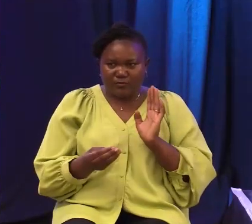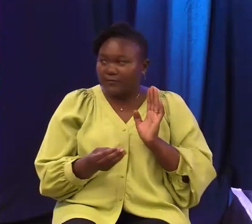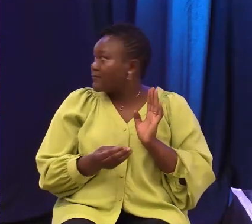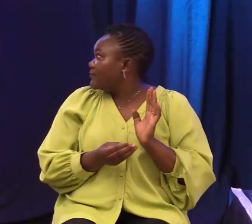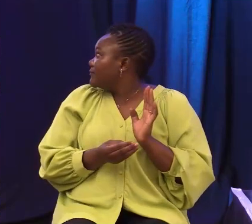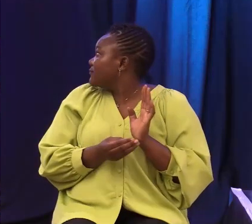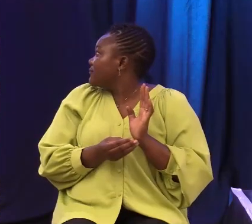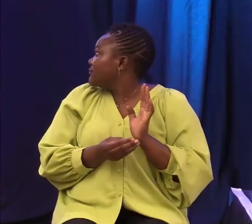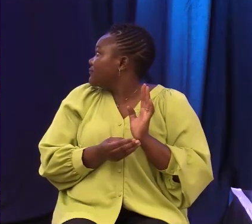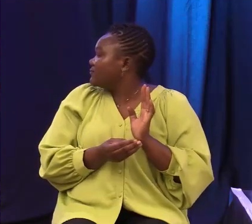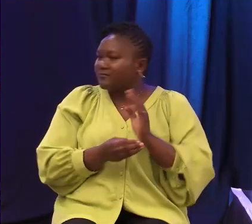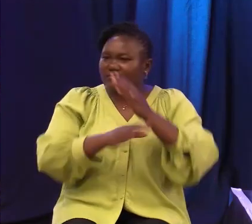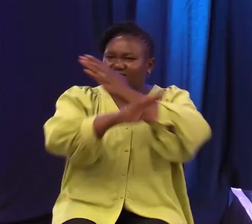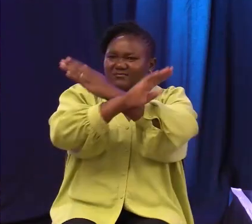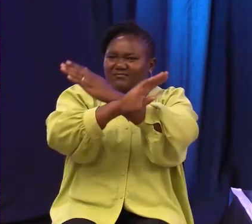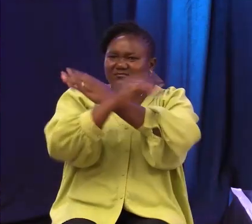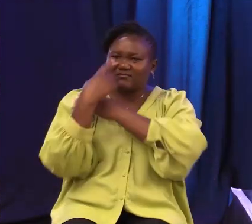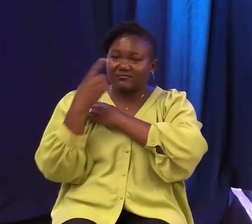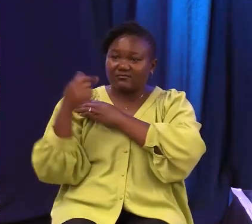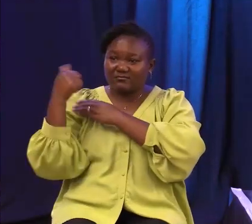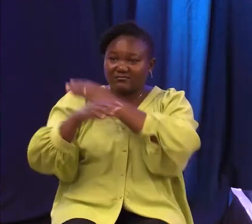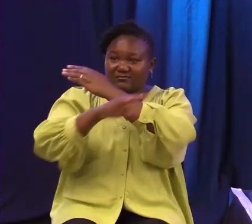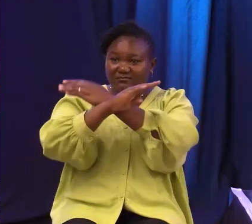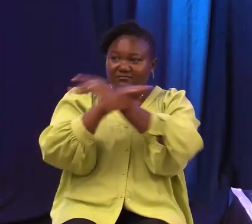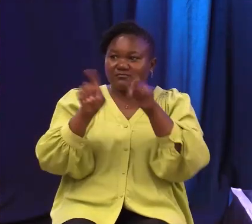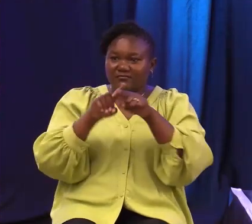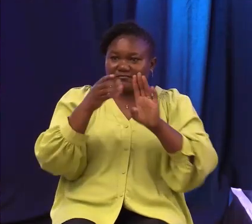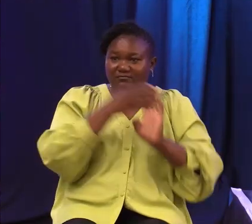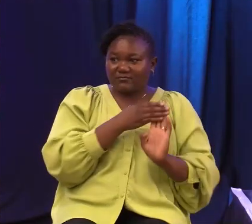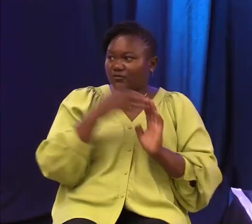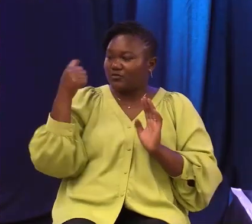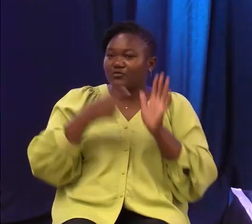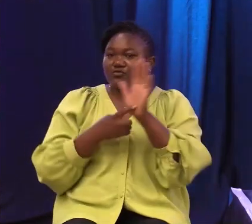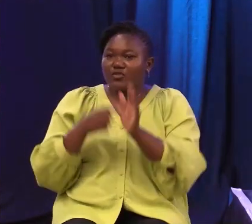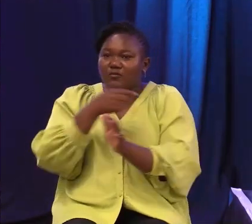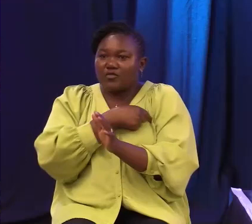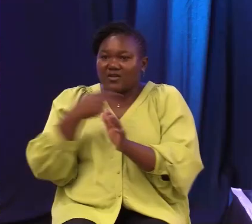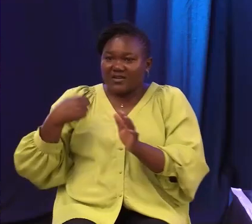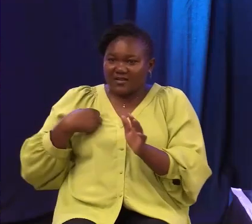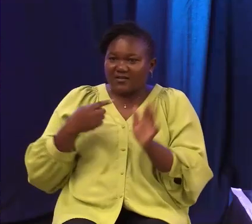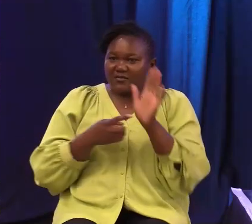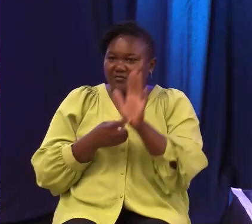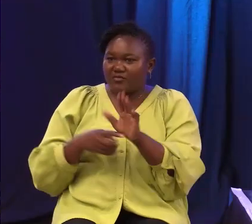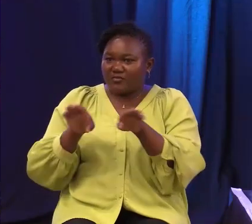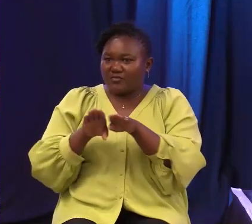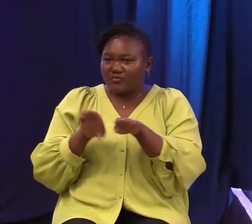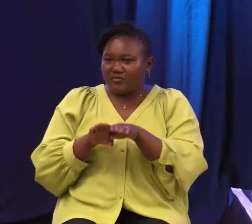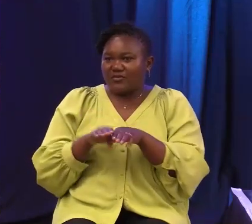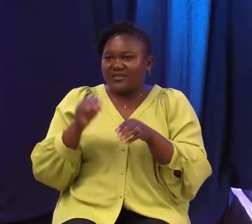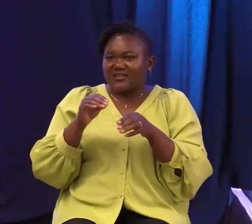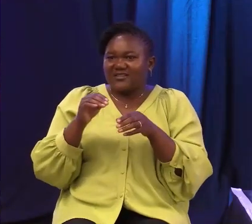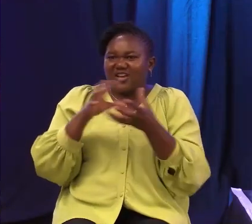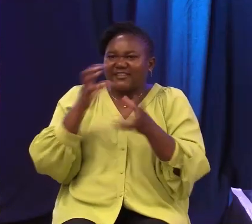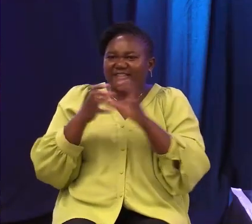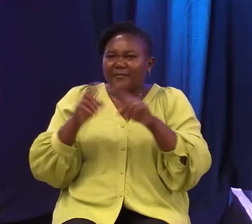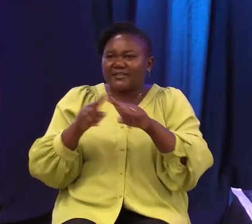And for the children, I drew a simplified boy and girl in simple geometric shape so that